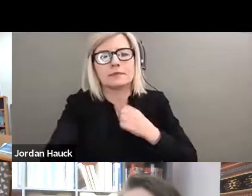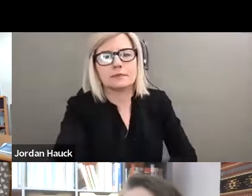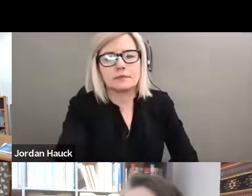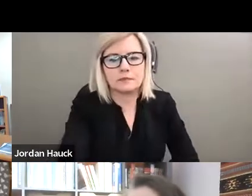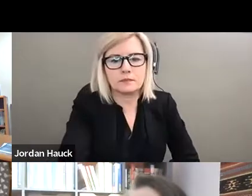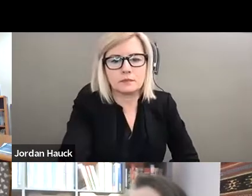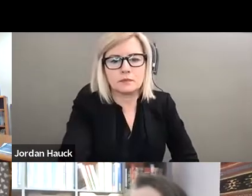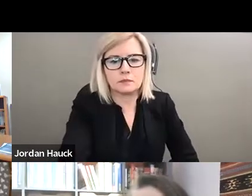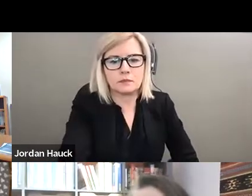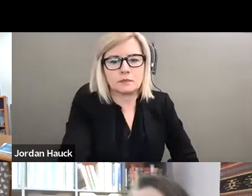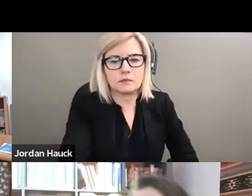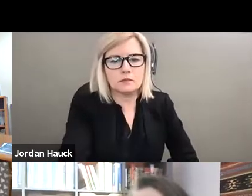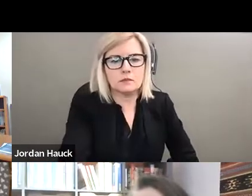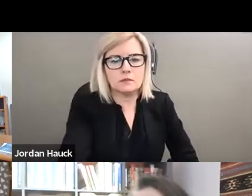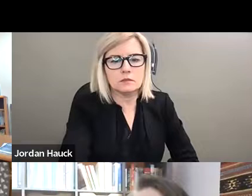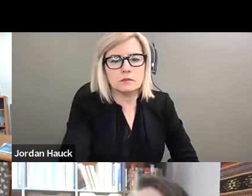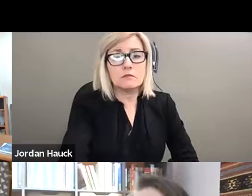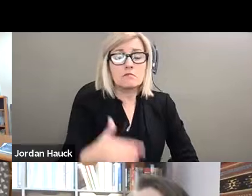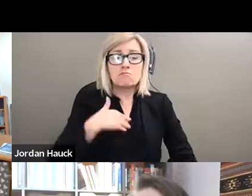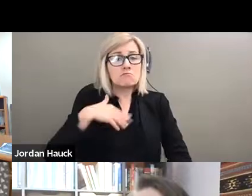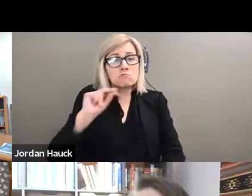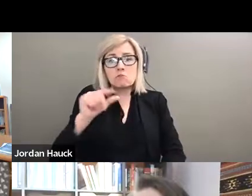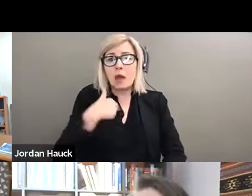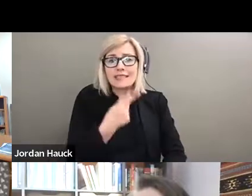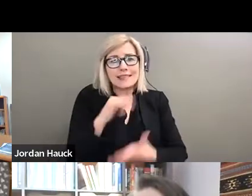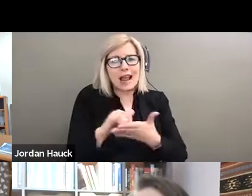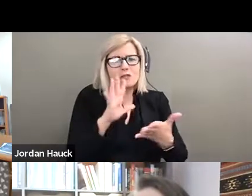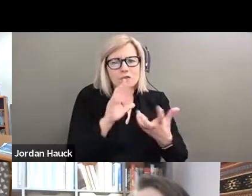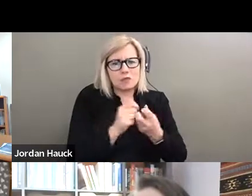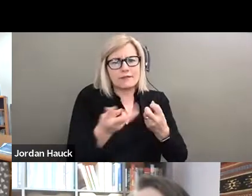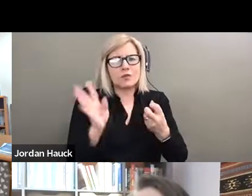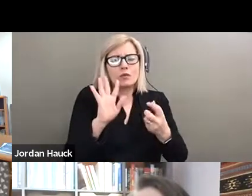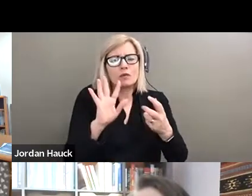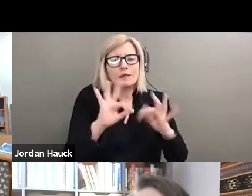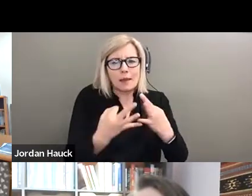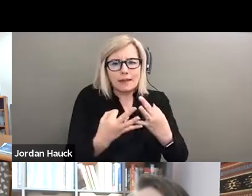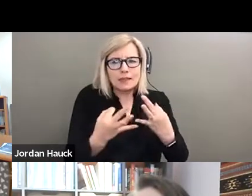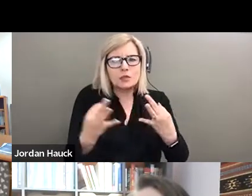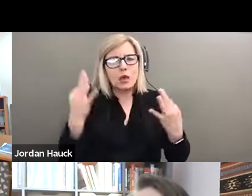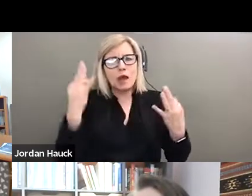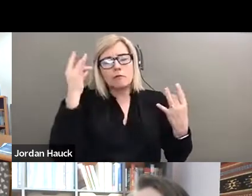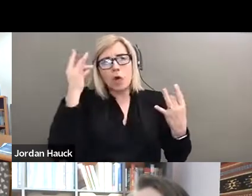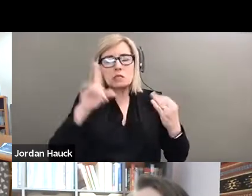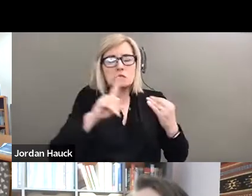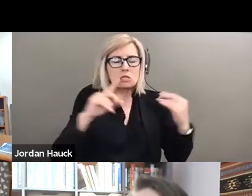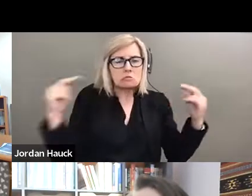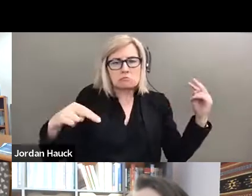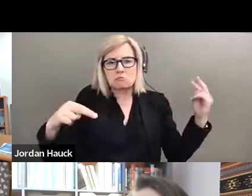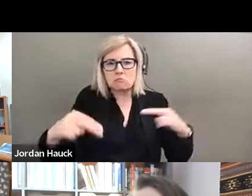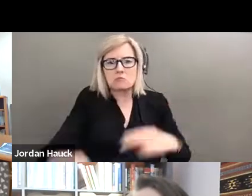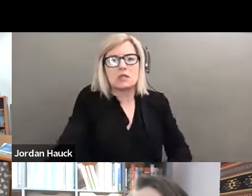No, I would just say, I know that I've talked to a few families that have had some thoughts on both sides of this. And we